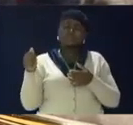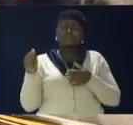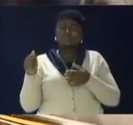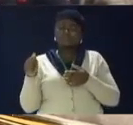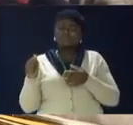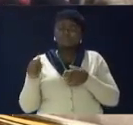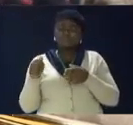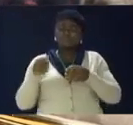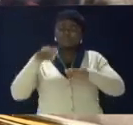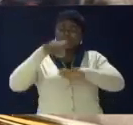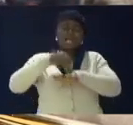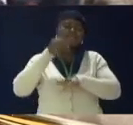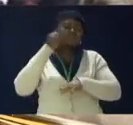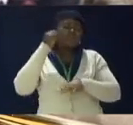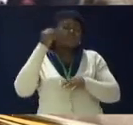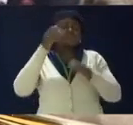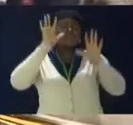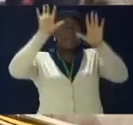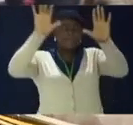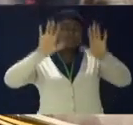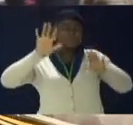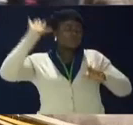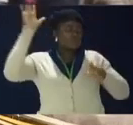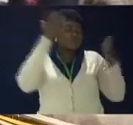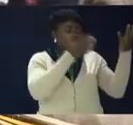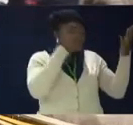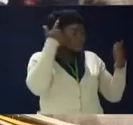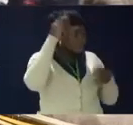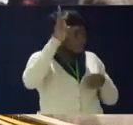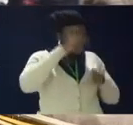At home, miracles will be waiting for them.